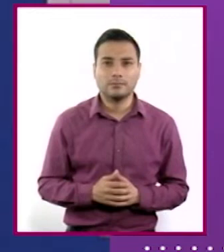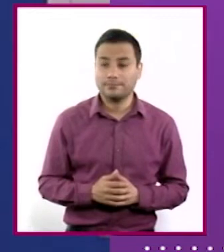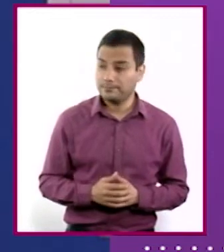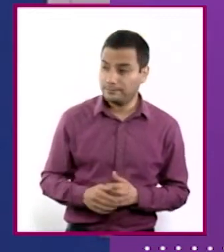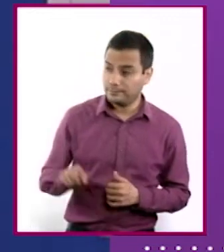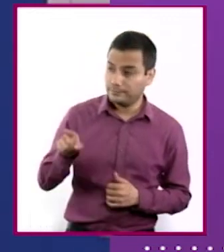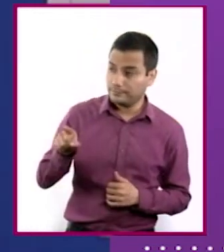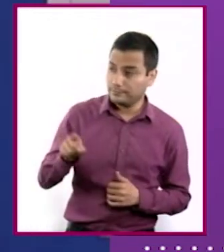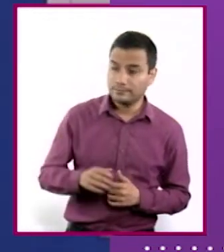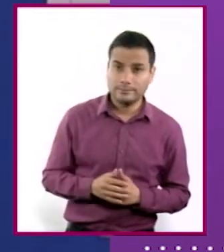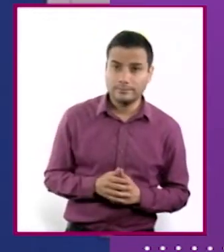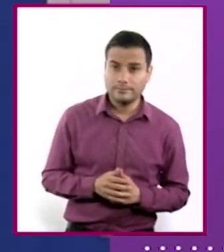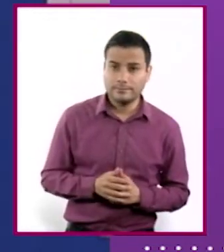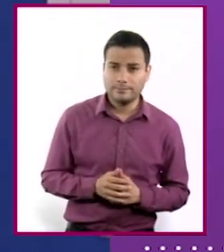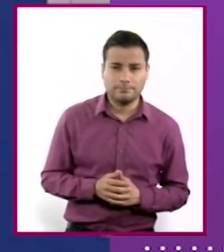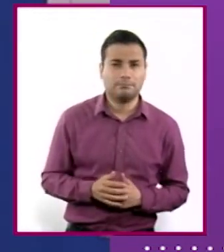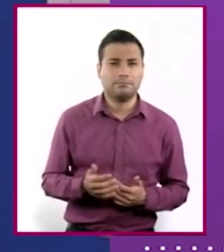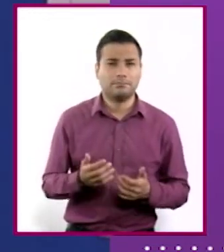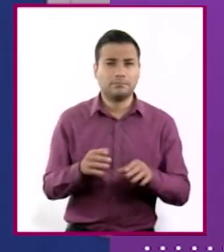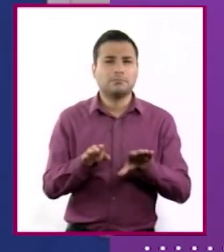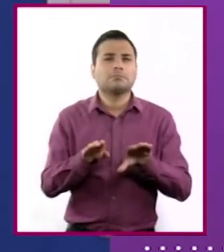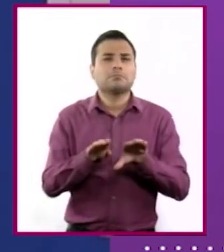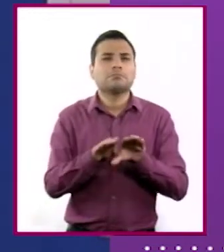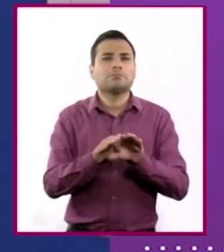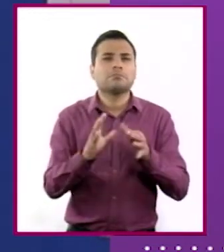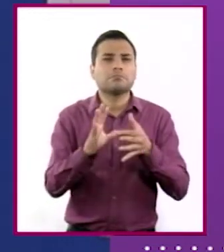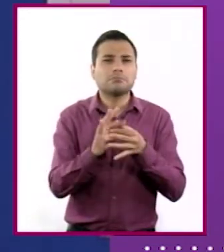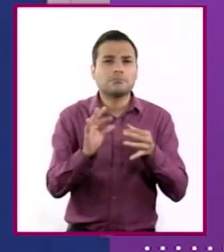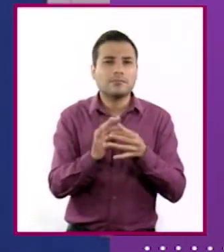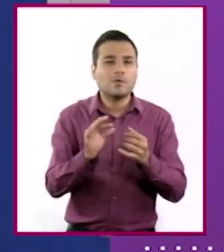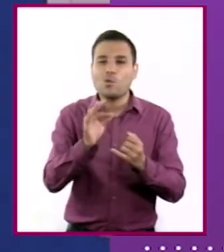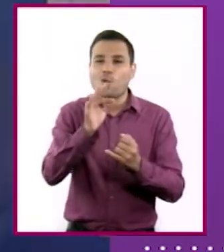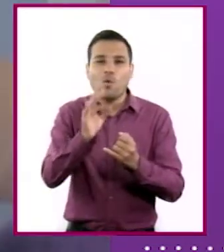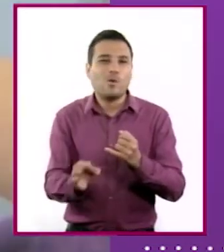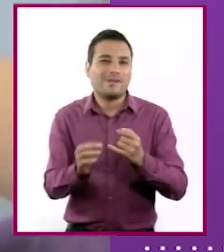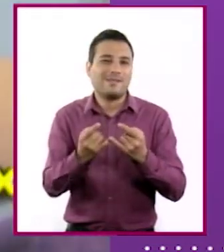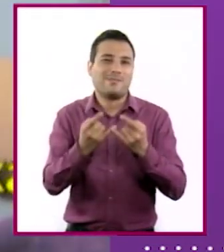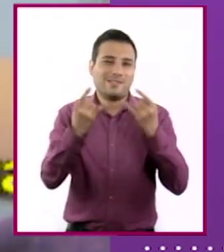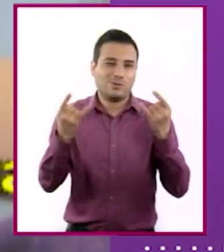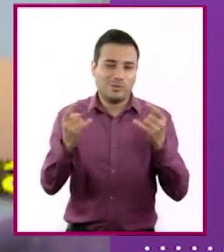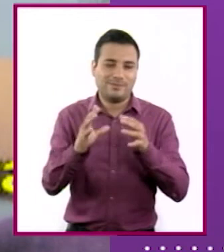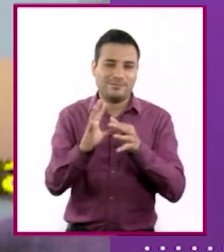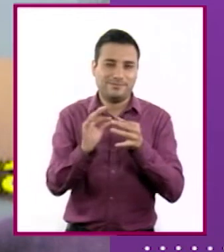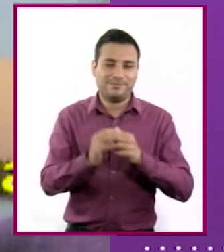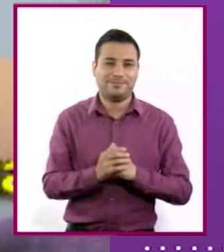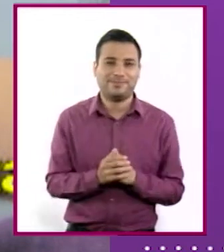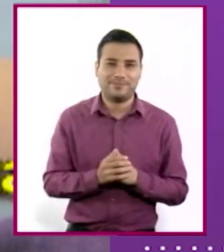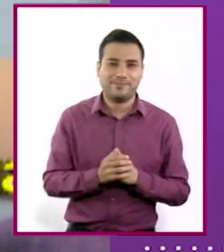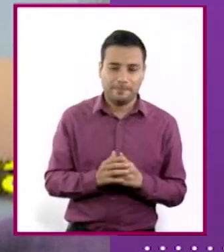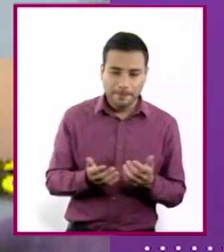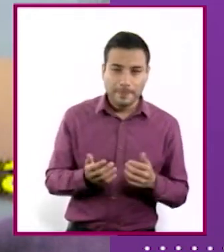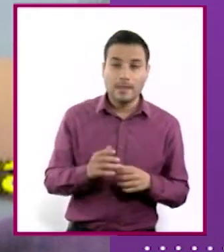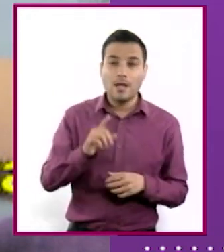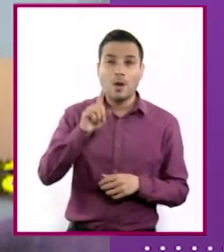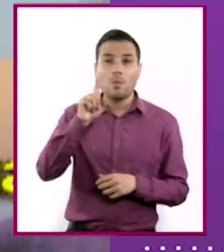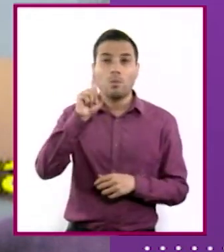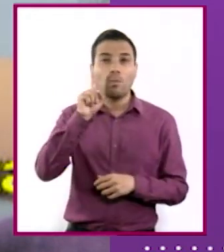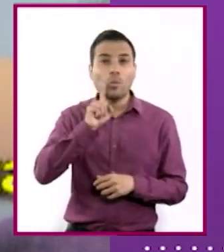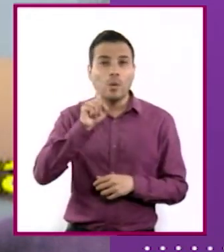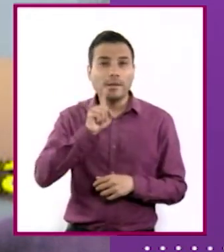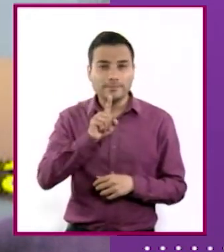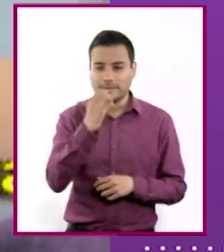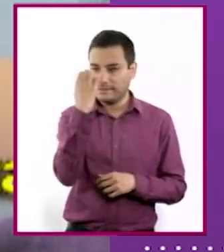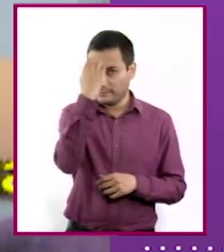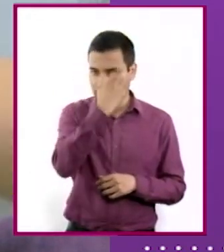Usamos finally cuando mencionamos la última acción en la serie. Finally, she answered the